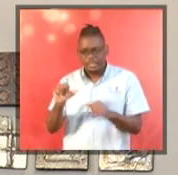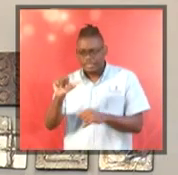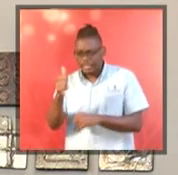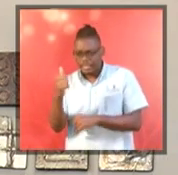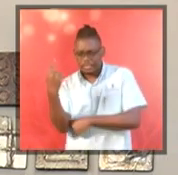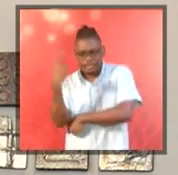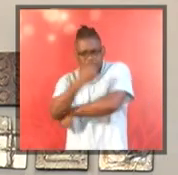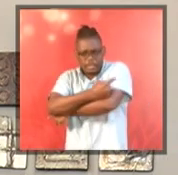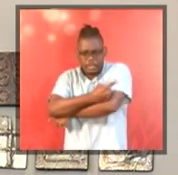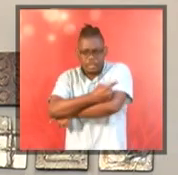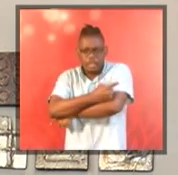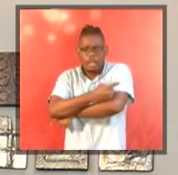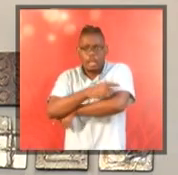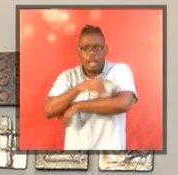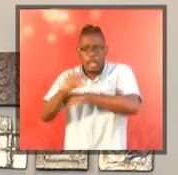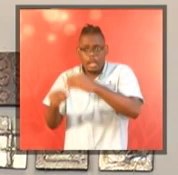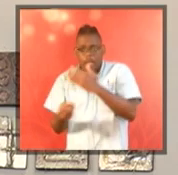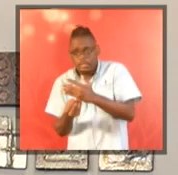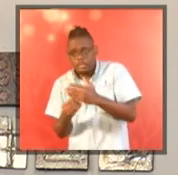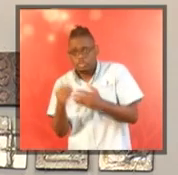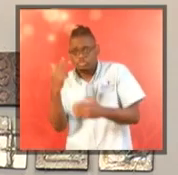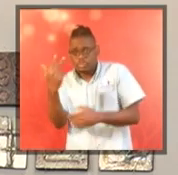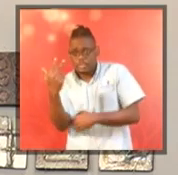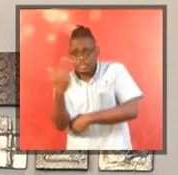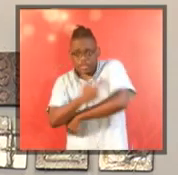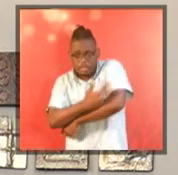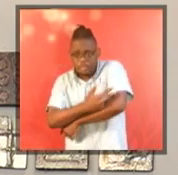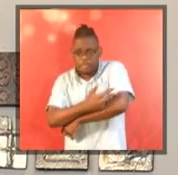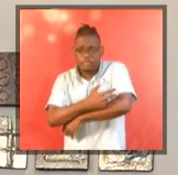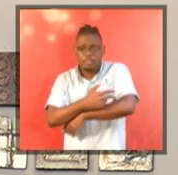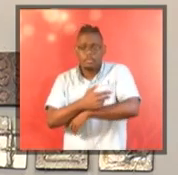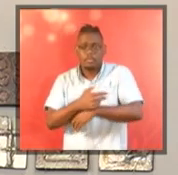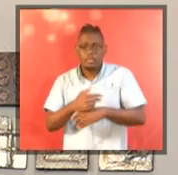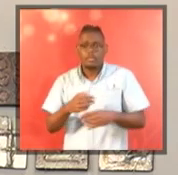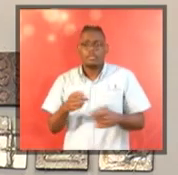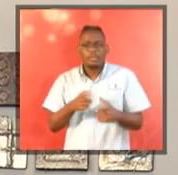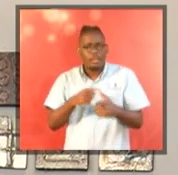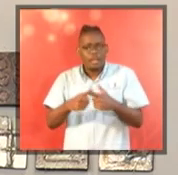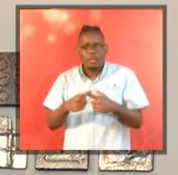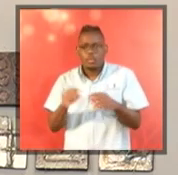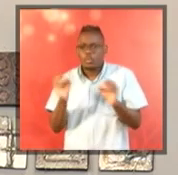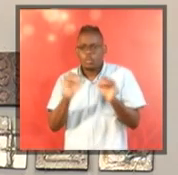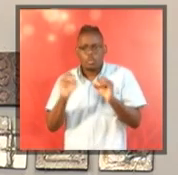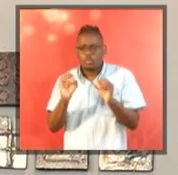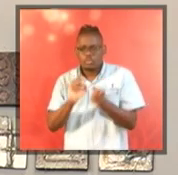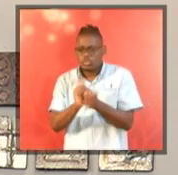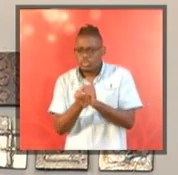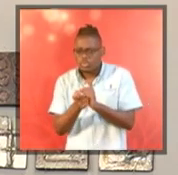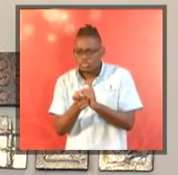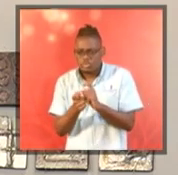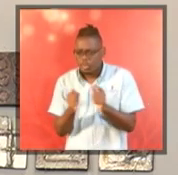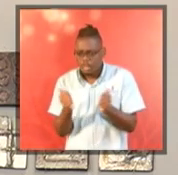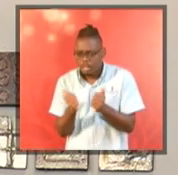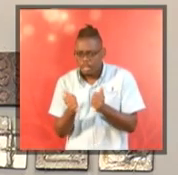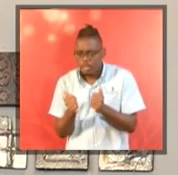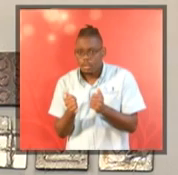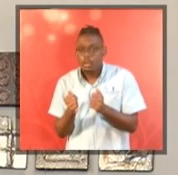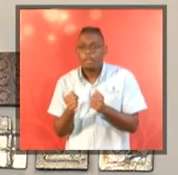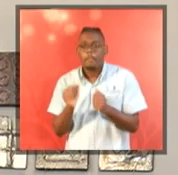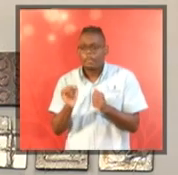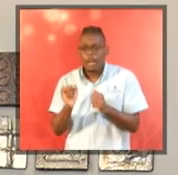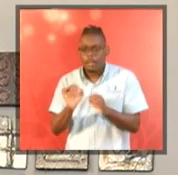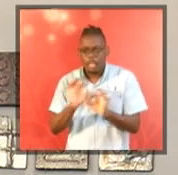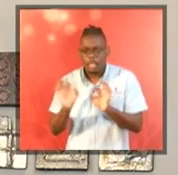days with no symptoms at all, we will discharge you to your home, giving you a quarantine order to stay for further 7 days at your